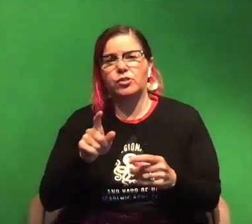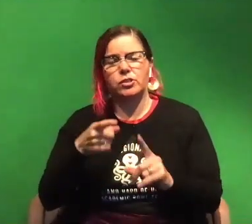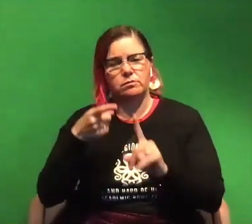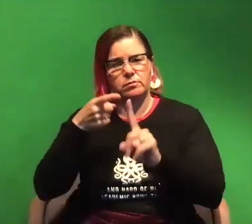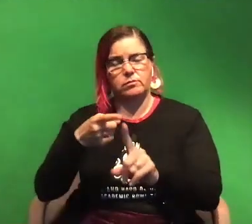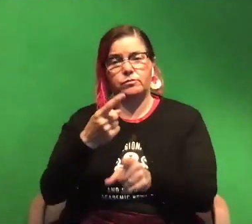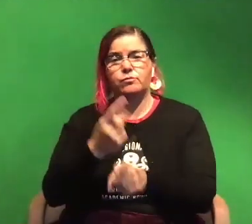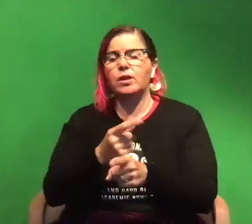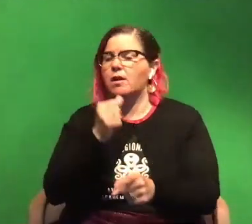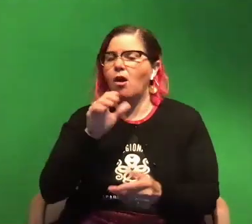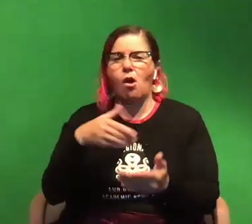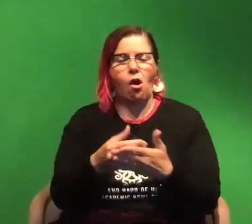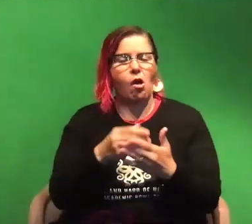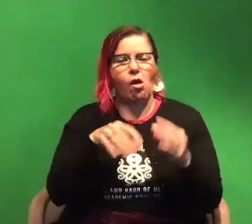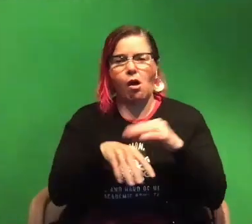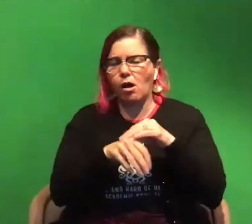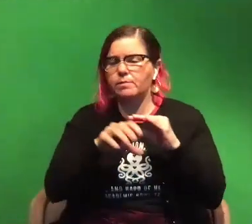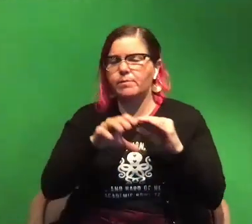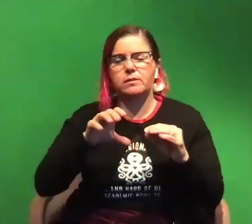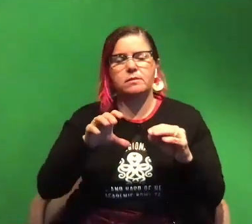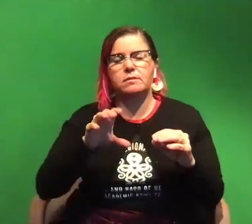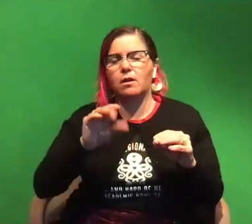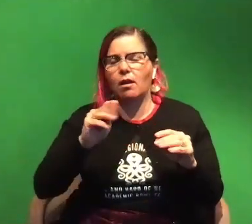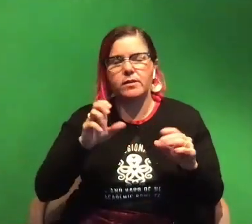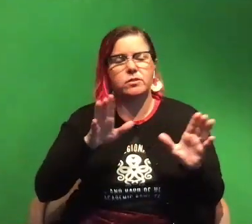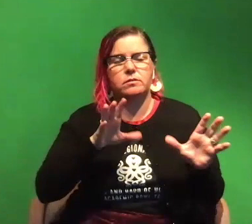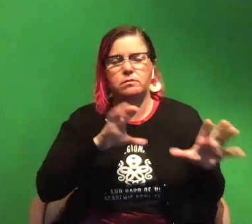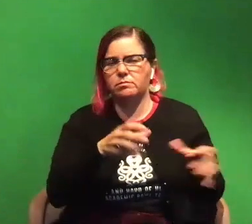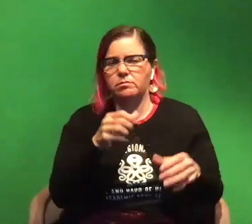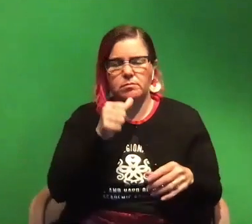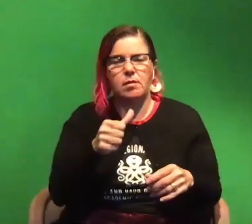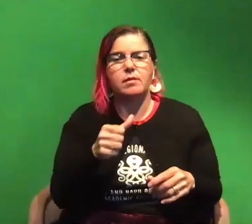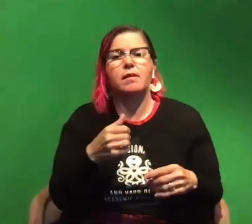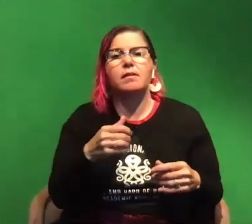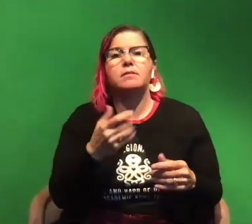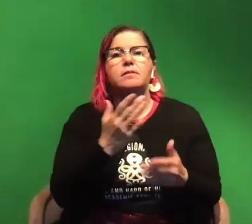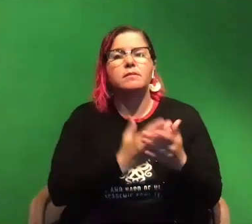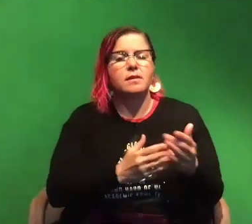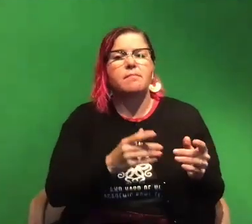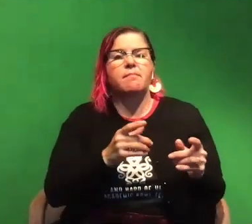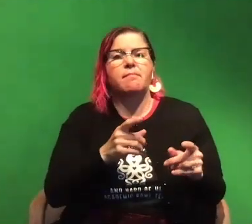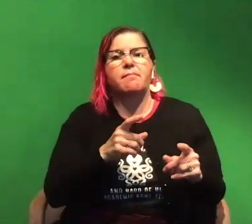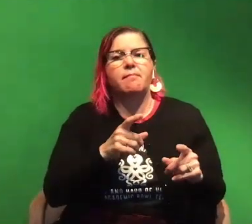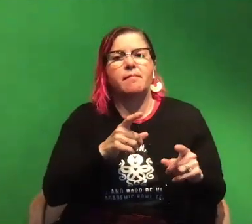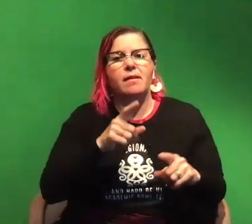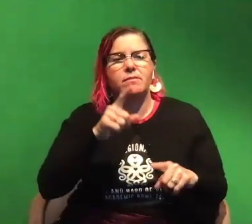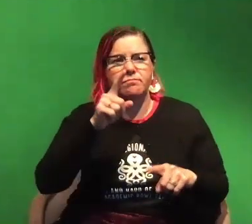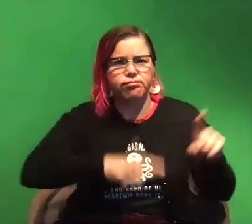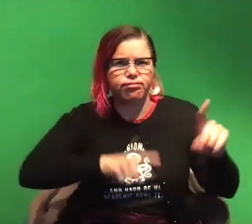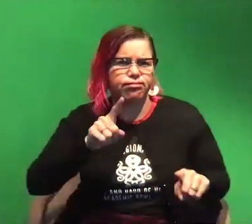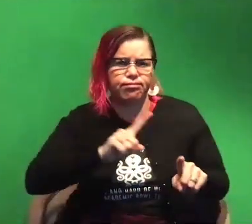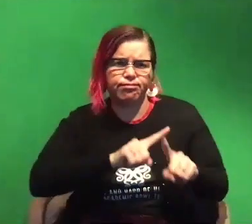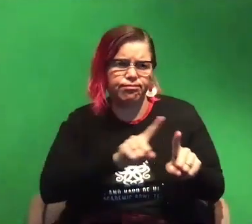not all species do this. So some octopus species have much more vast expansions of these